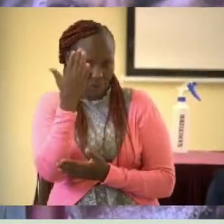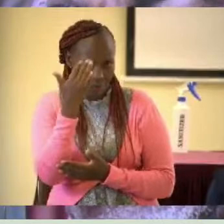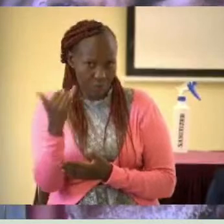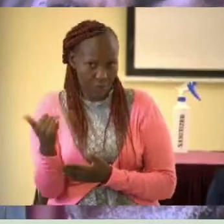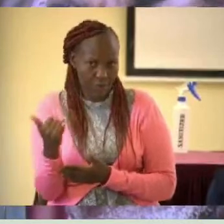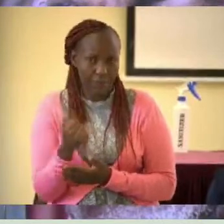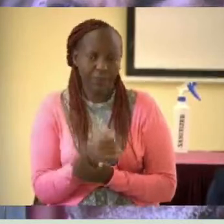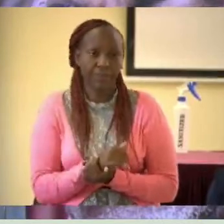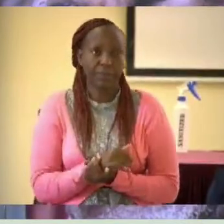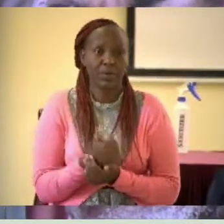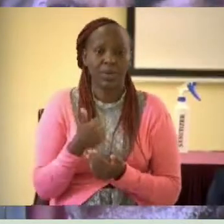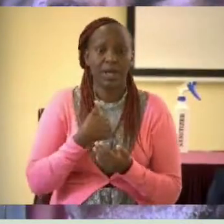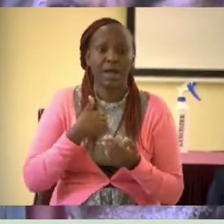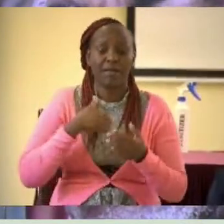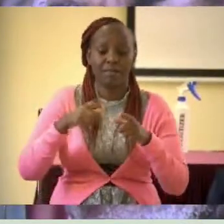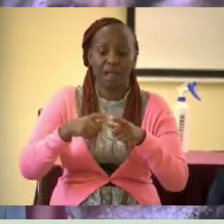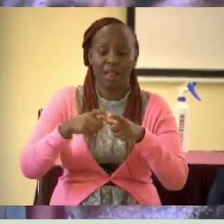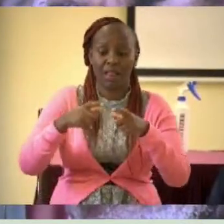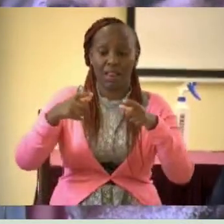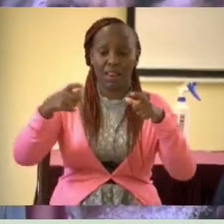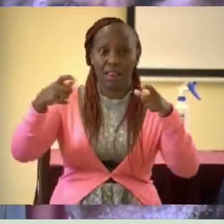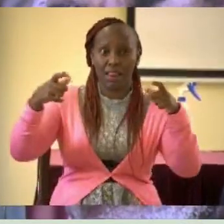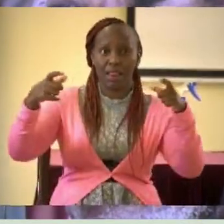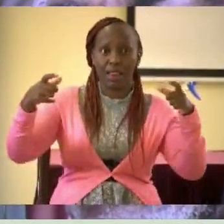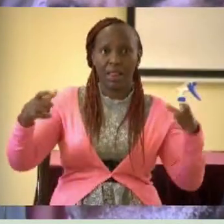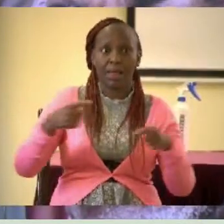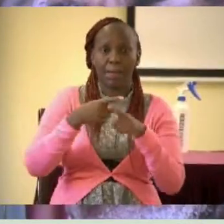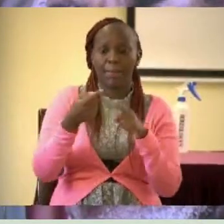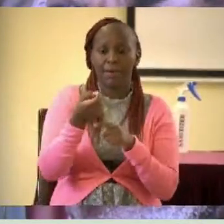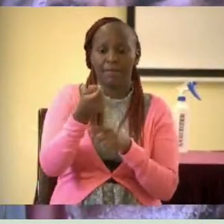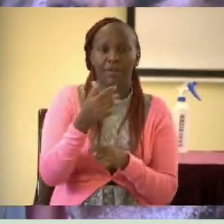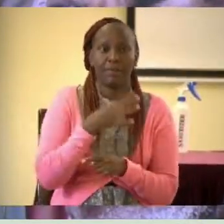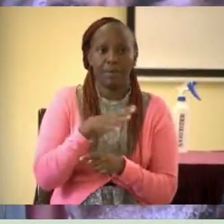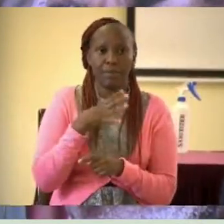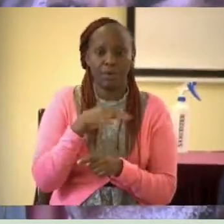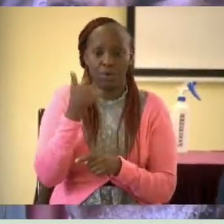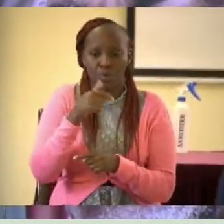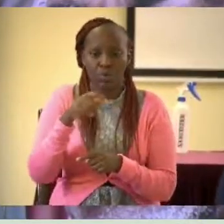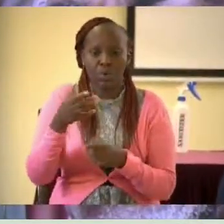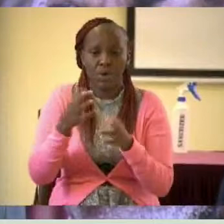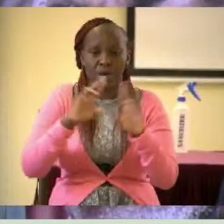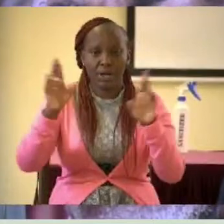so huge, but there are very few people to harvest.